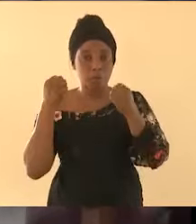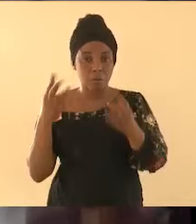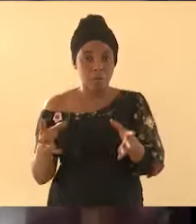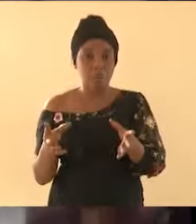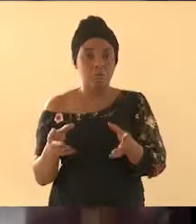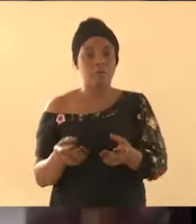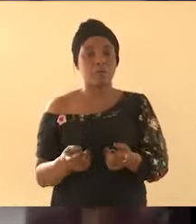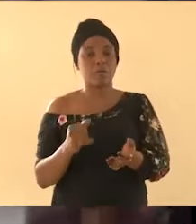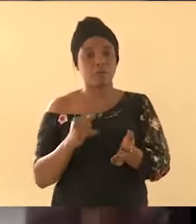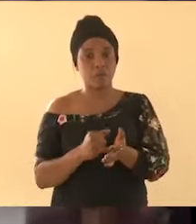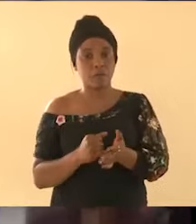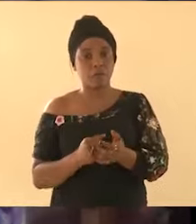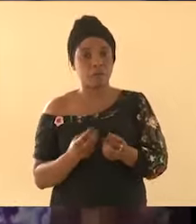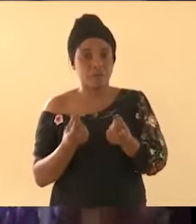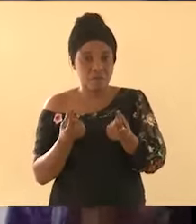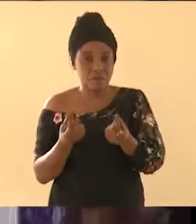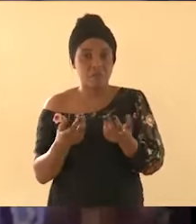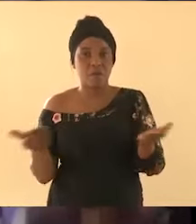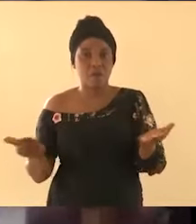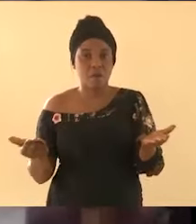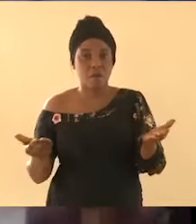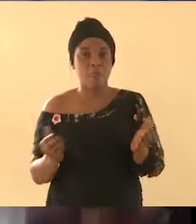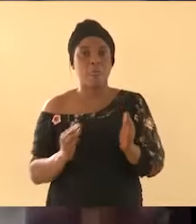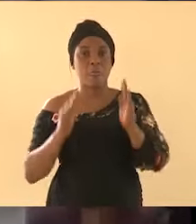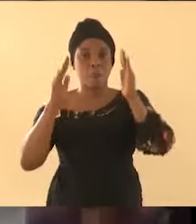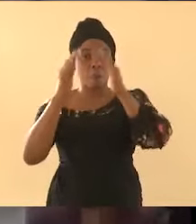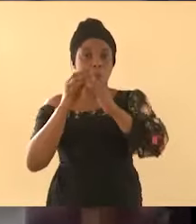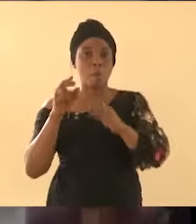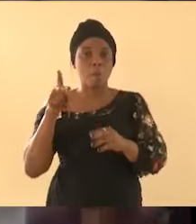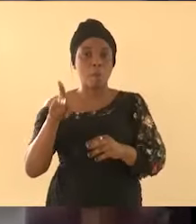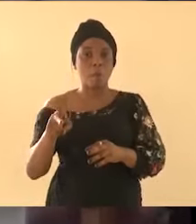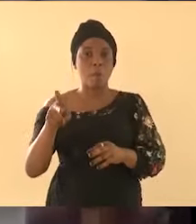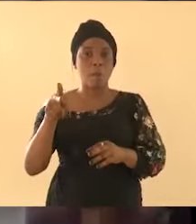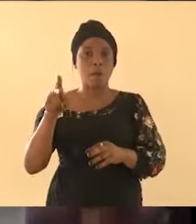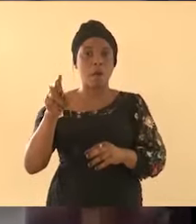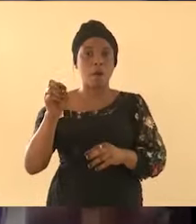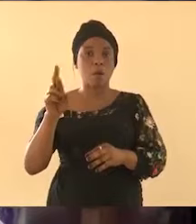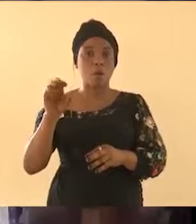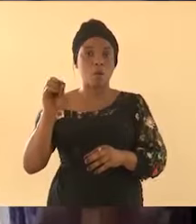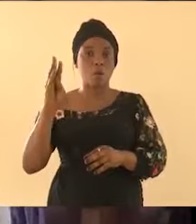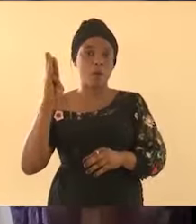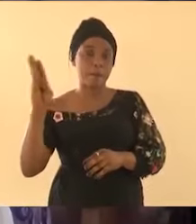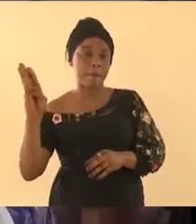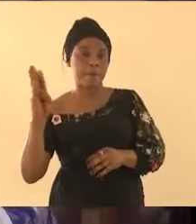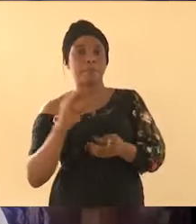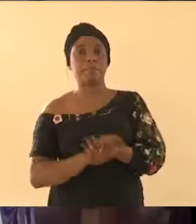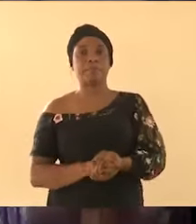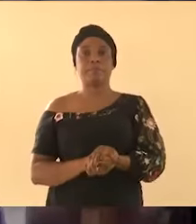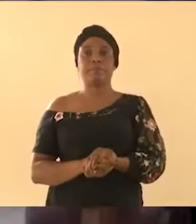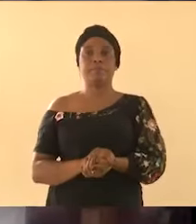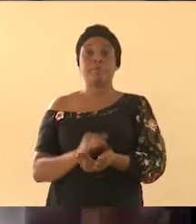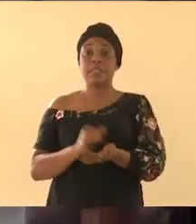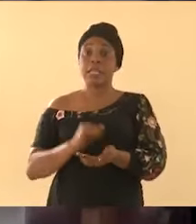places where there was a lot of encounters. And just give you a few here. Mount Horeb.